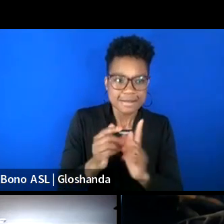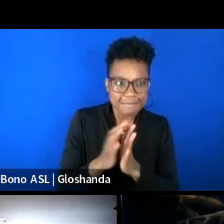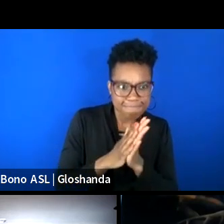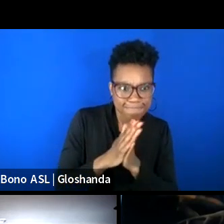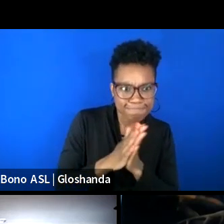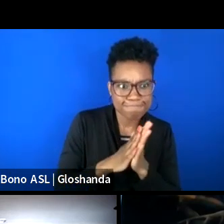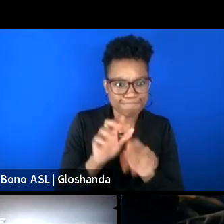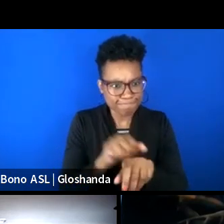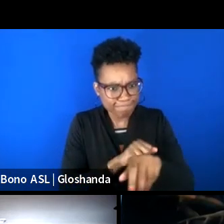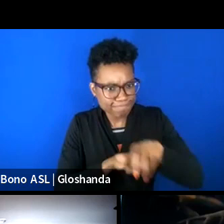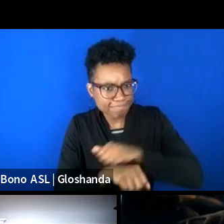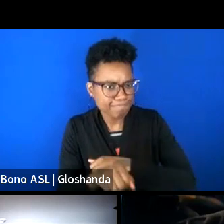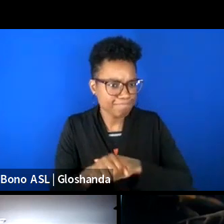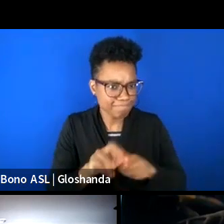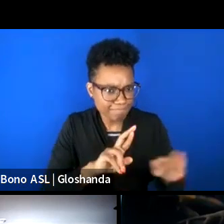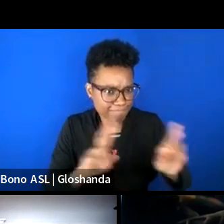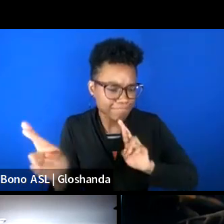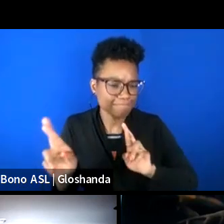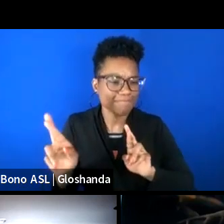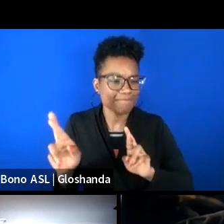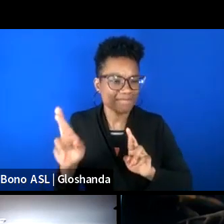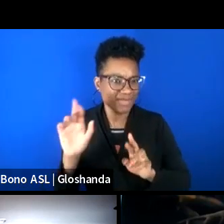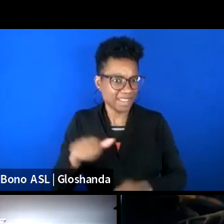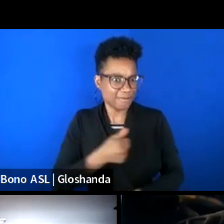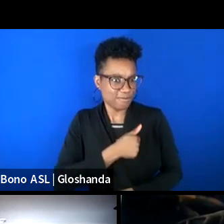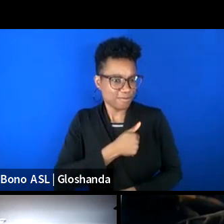such a go-get-em attitude, which is like